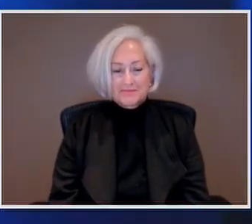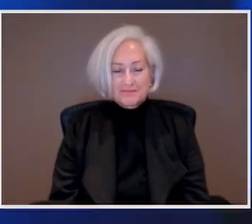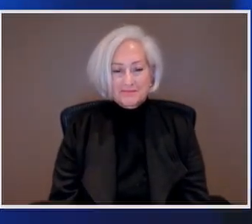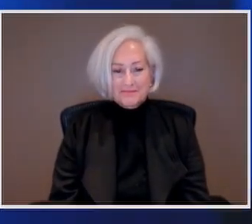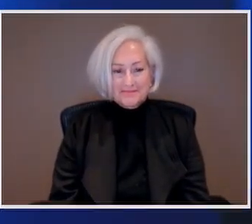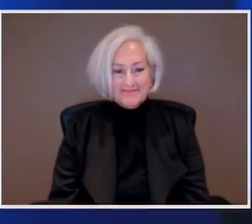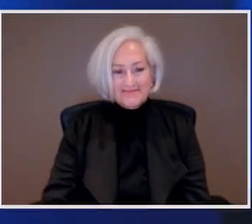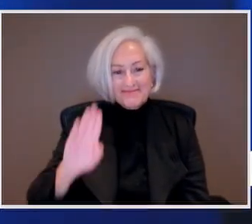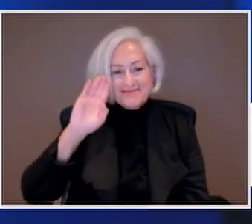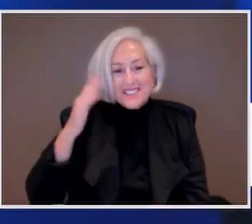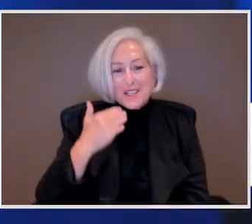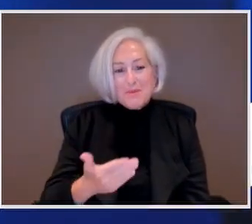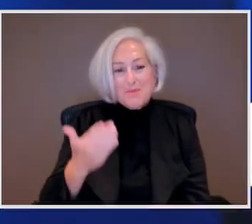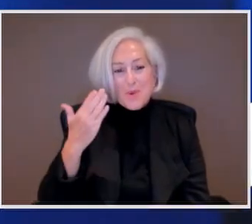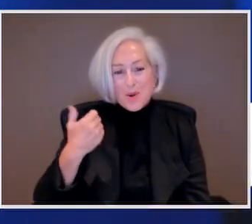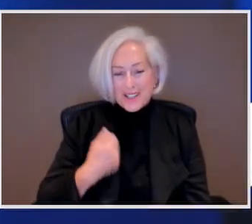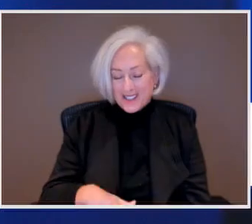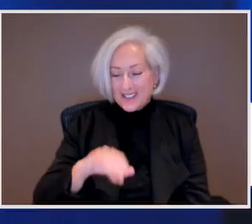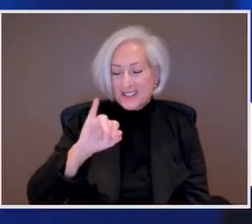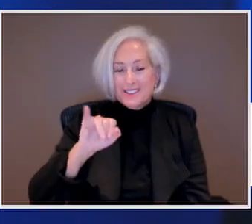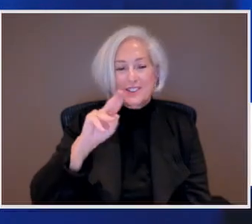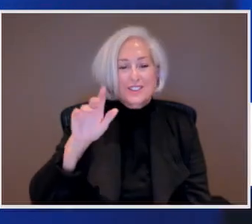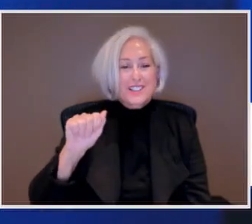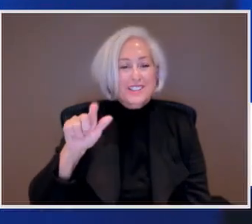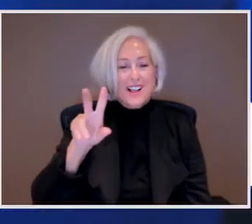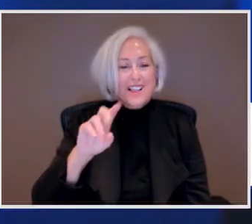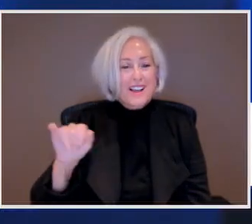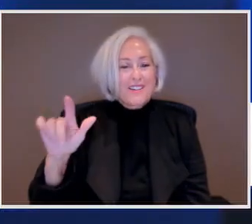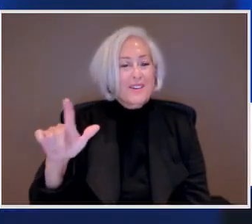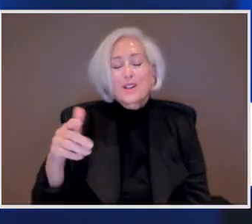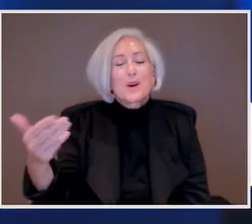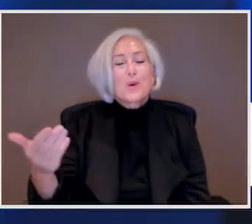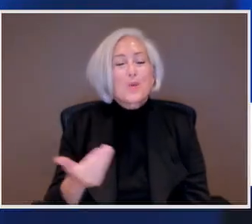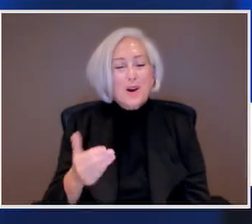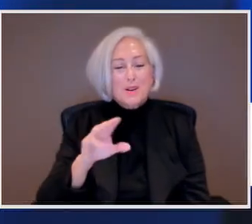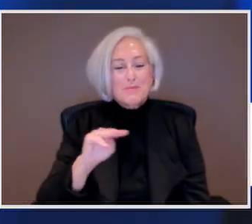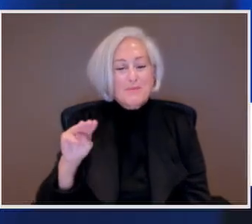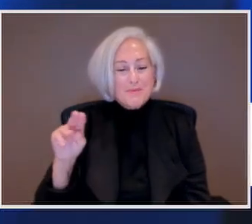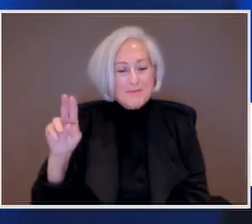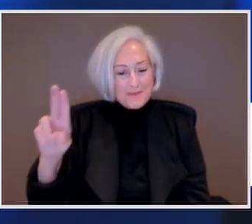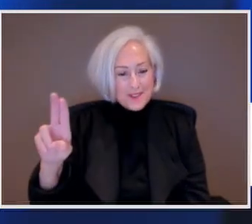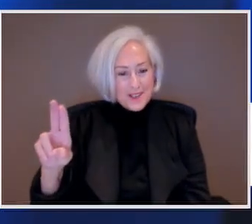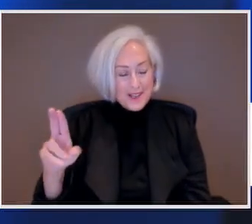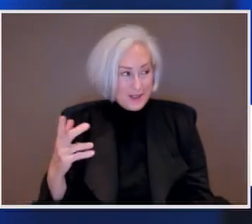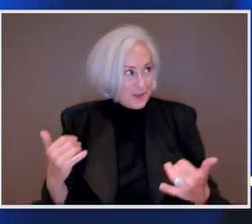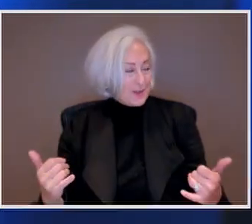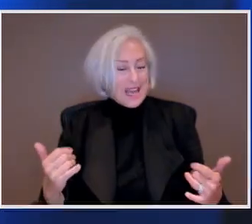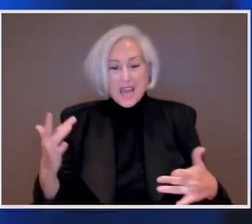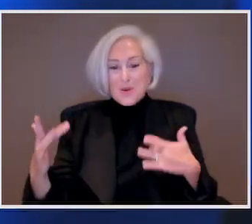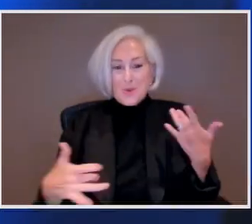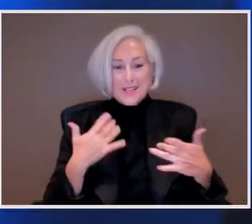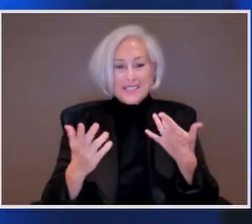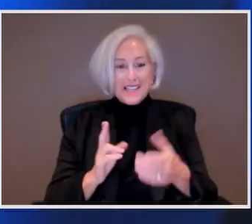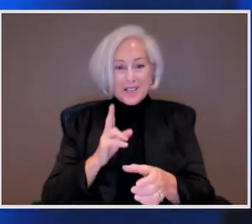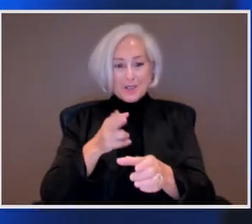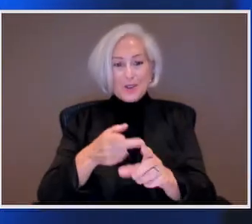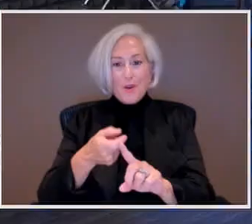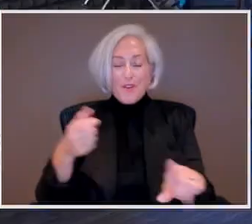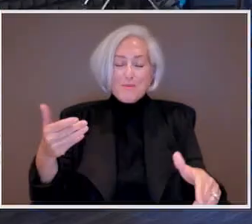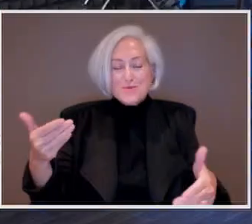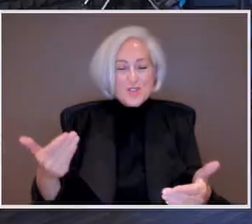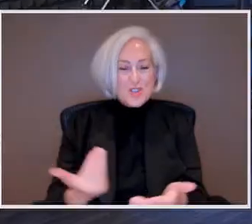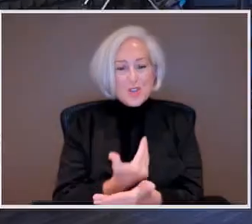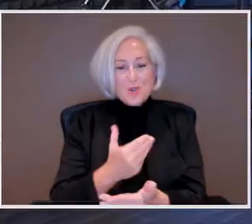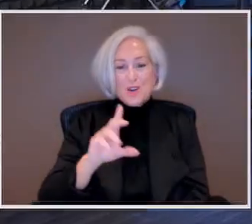Good morning, I'm Jessica Lovell, and welcome to the Morning Medical Update. This morning, we are so very excited to join you from the brand new